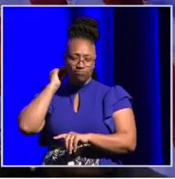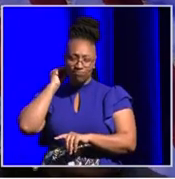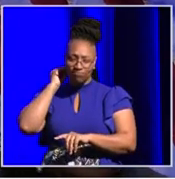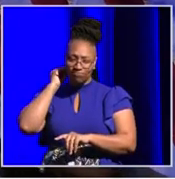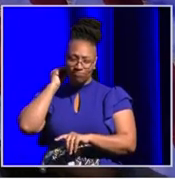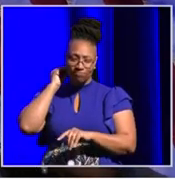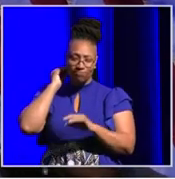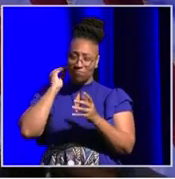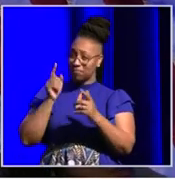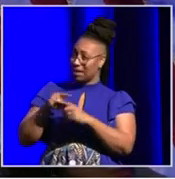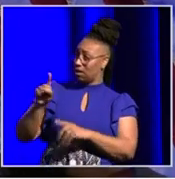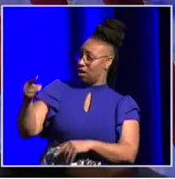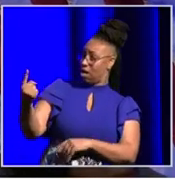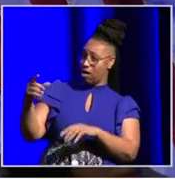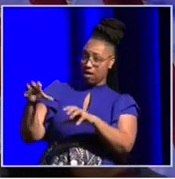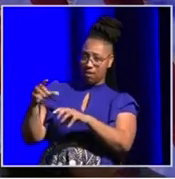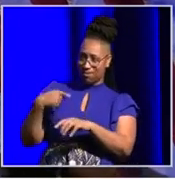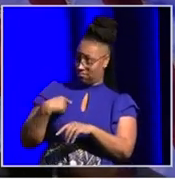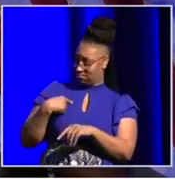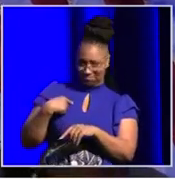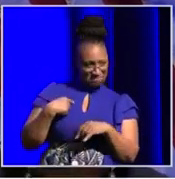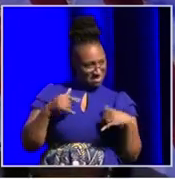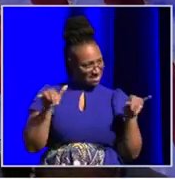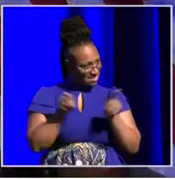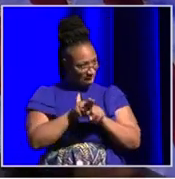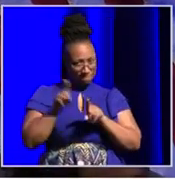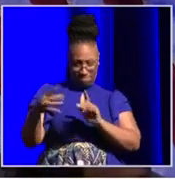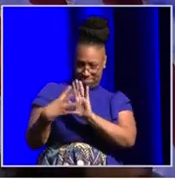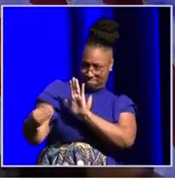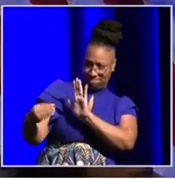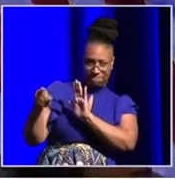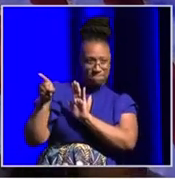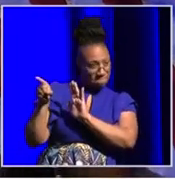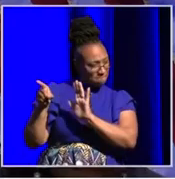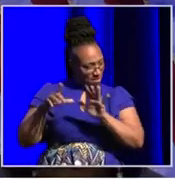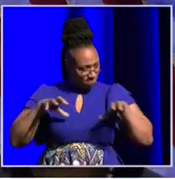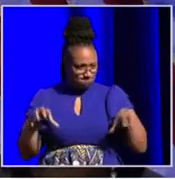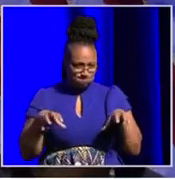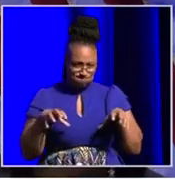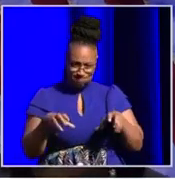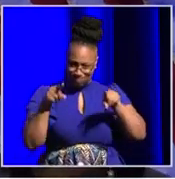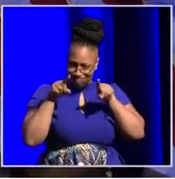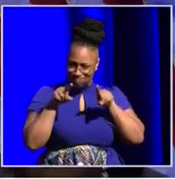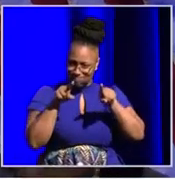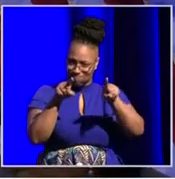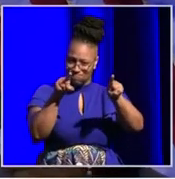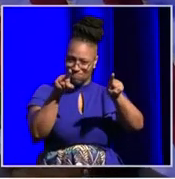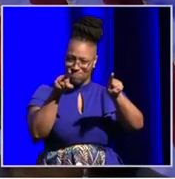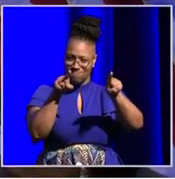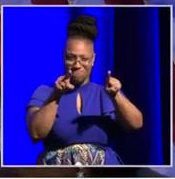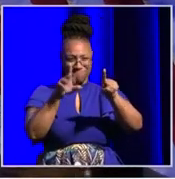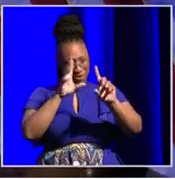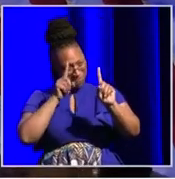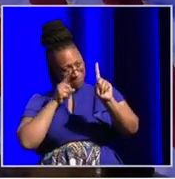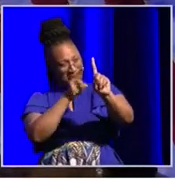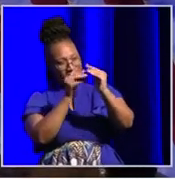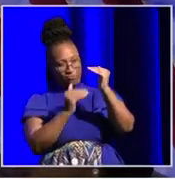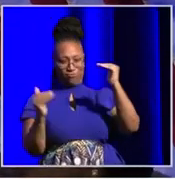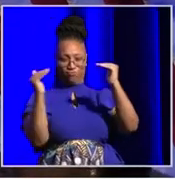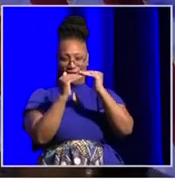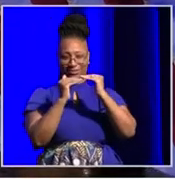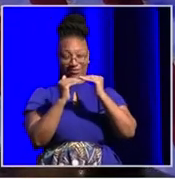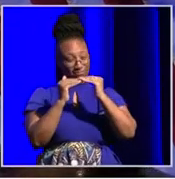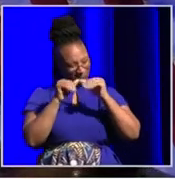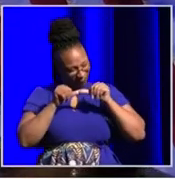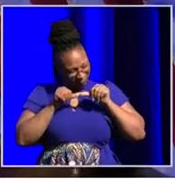fair world. 4 years, a single elected term, can feel short, but it can also be monumentally consequential